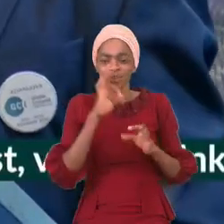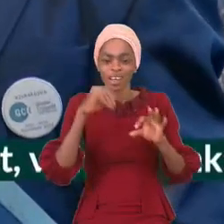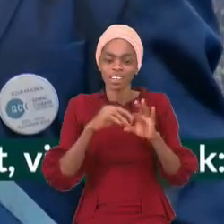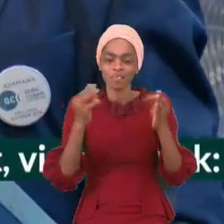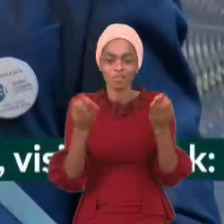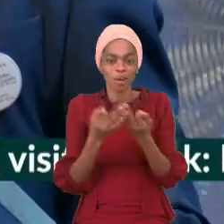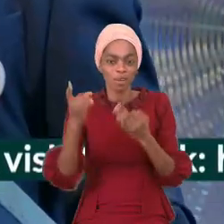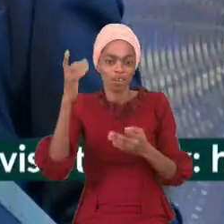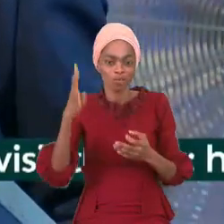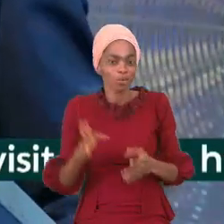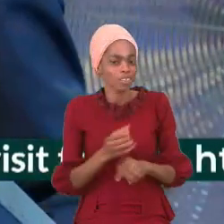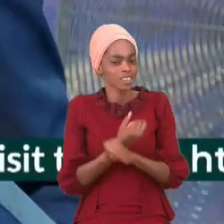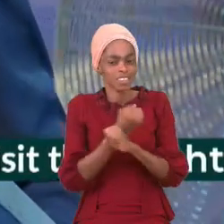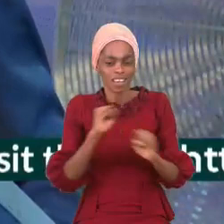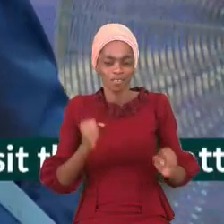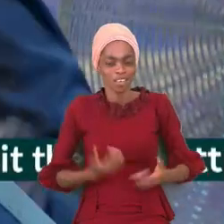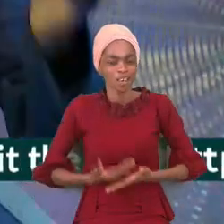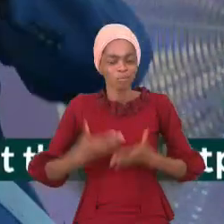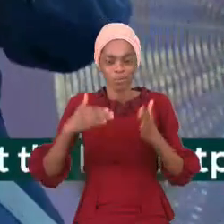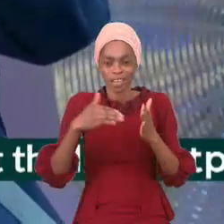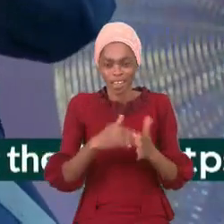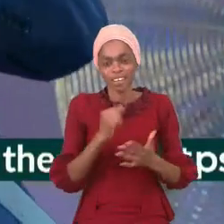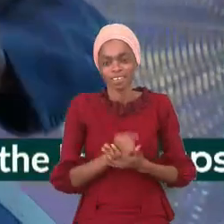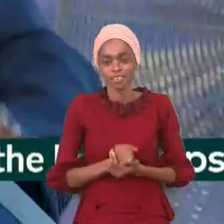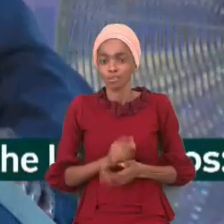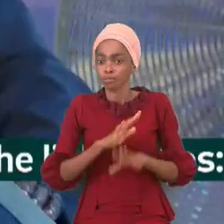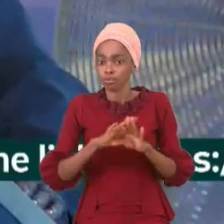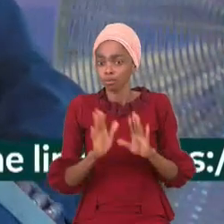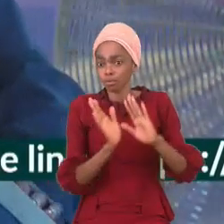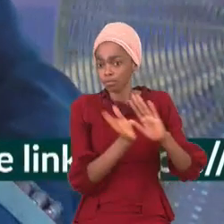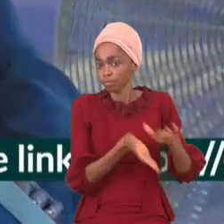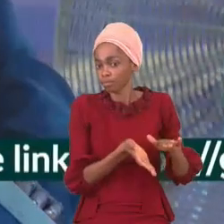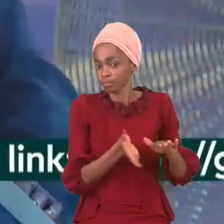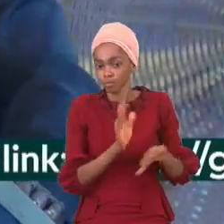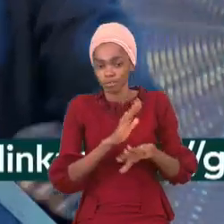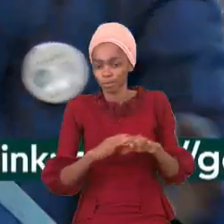if you are true, can you please indicate by waving the flag?